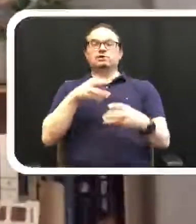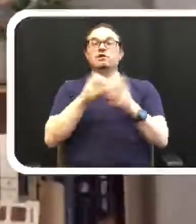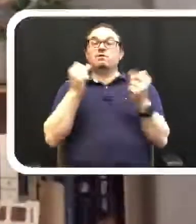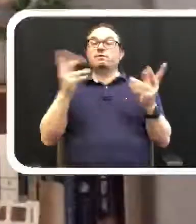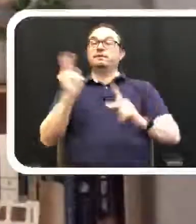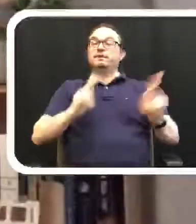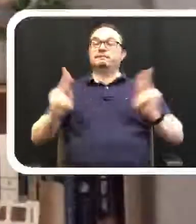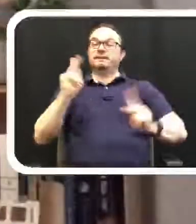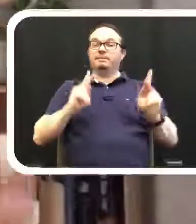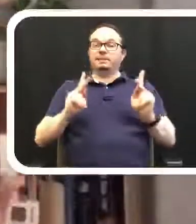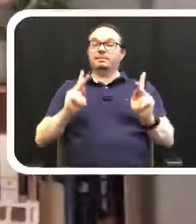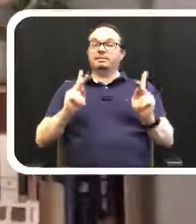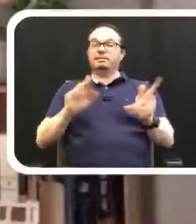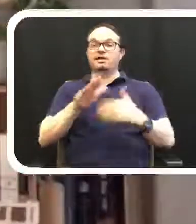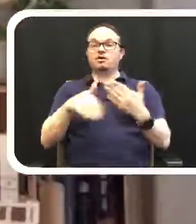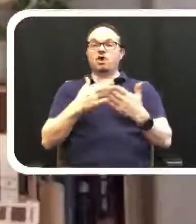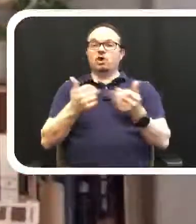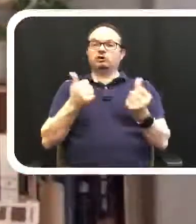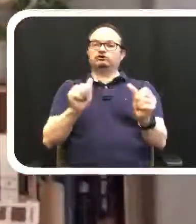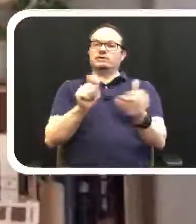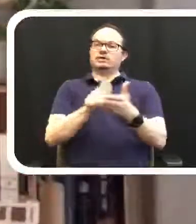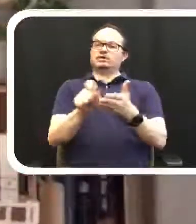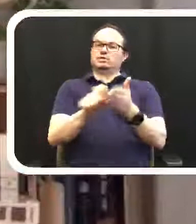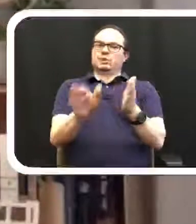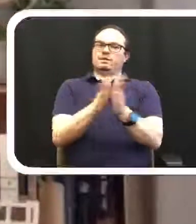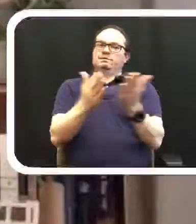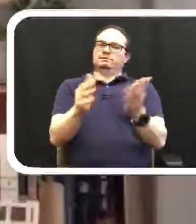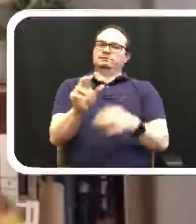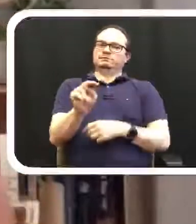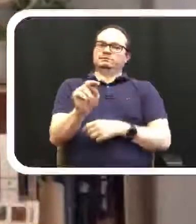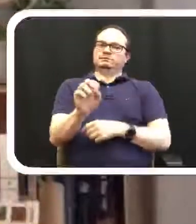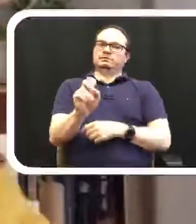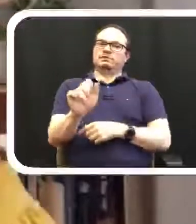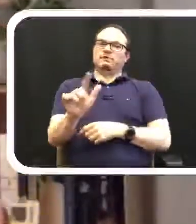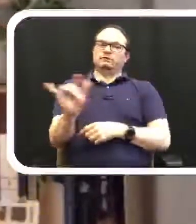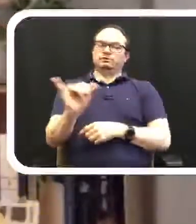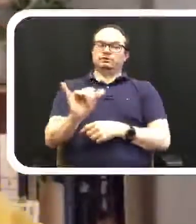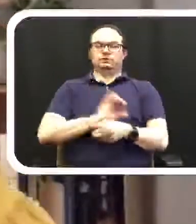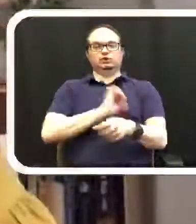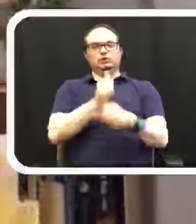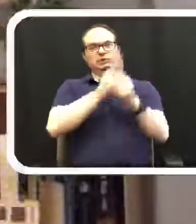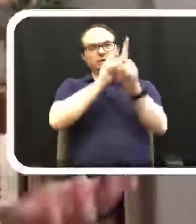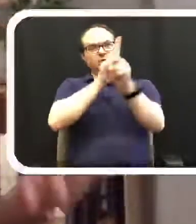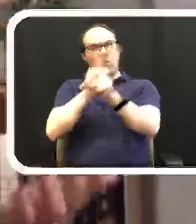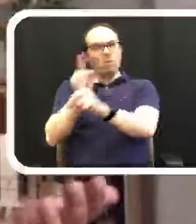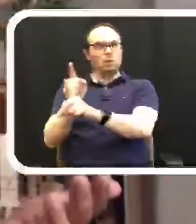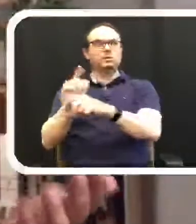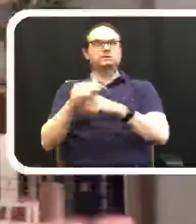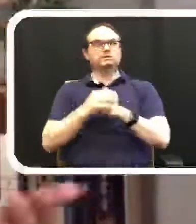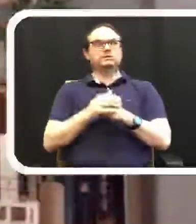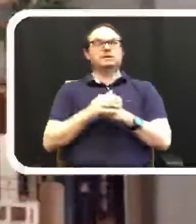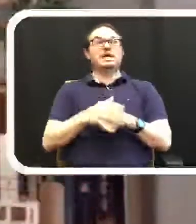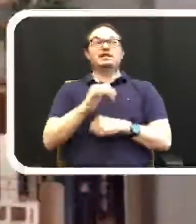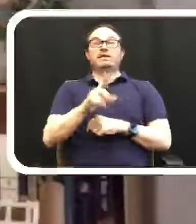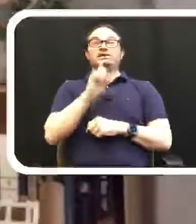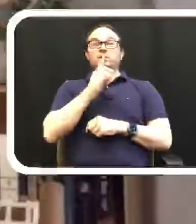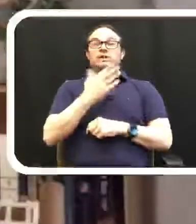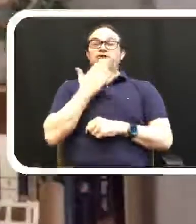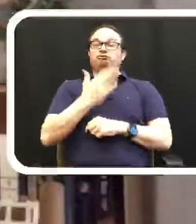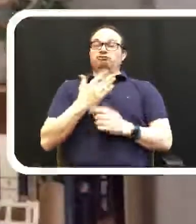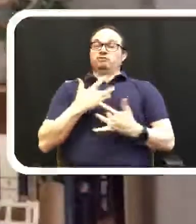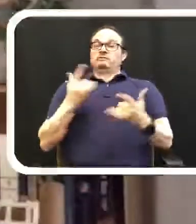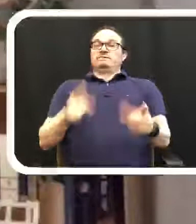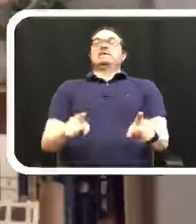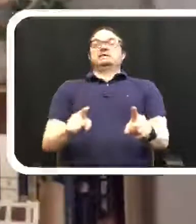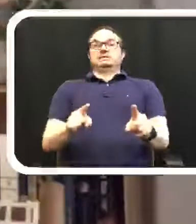who are attempting to do the same thing. And you set yourself goals, and that's a really, really good event for